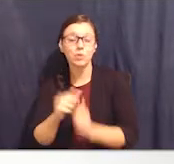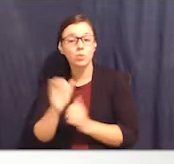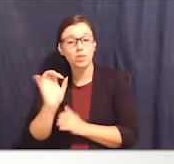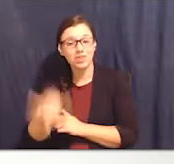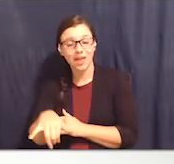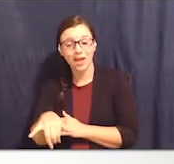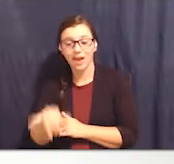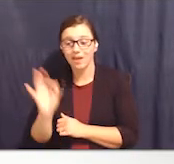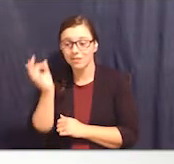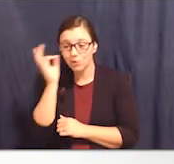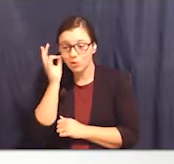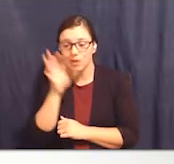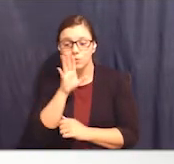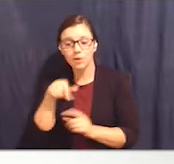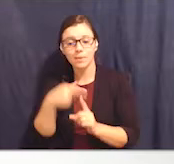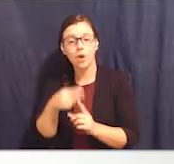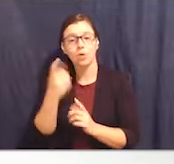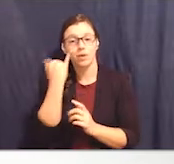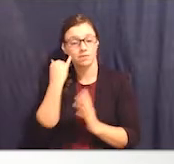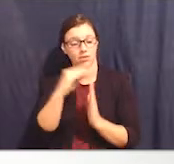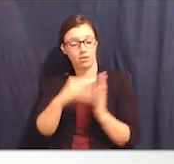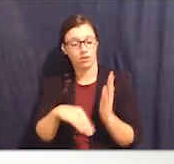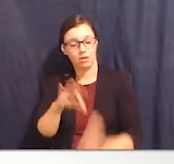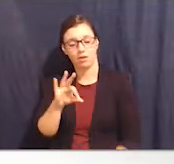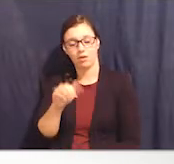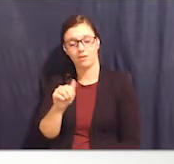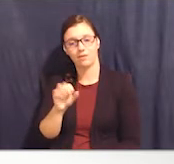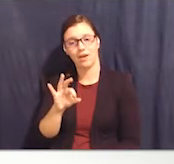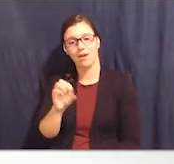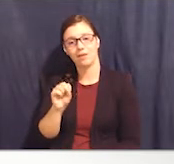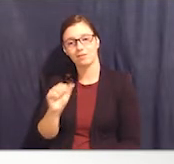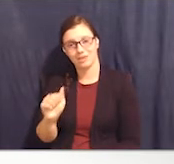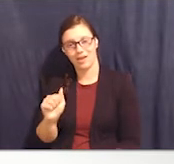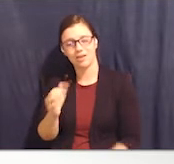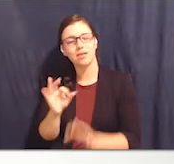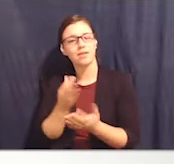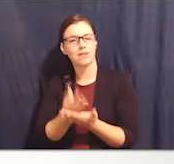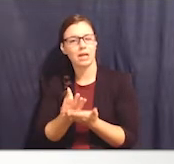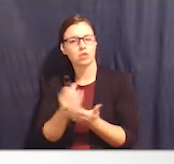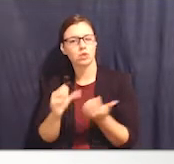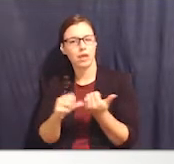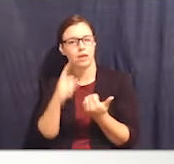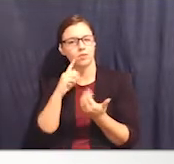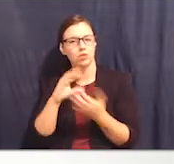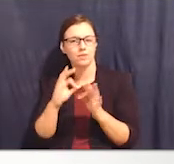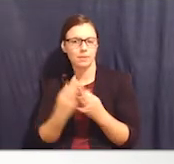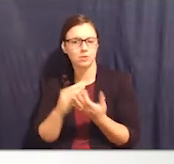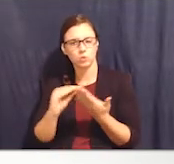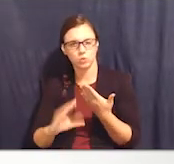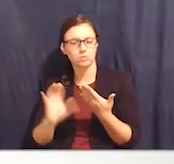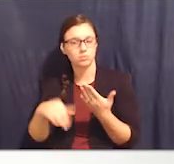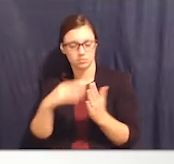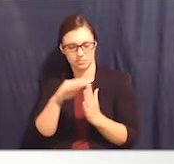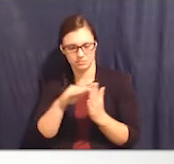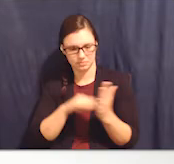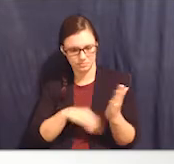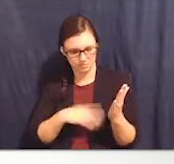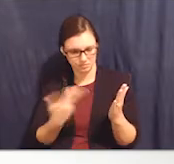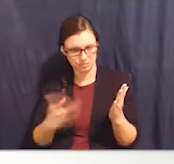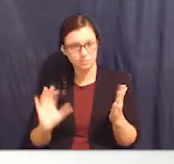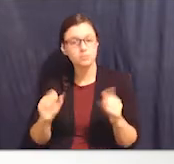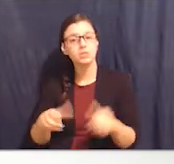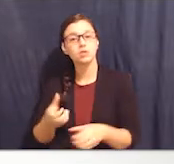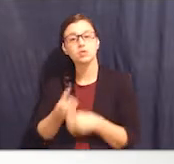an IHE, whew, I almost fell right there. You all would have had a good laugh here on Sunday morning. If an institution of